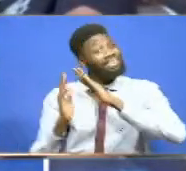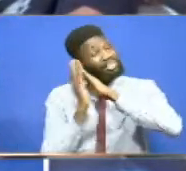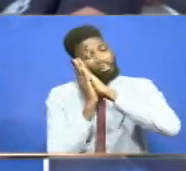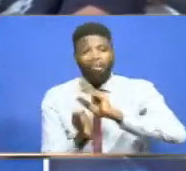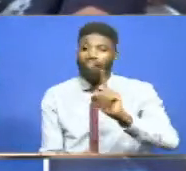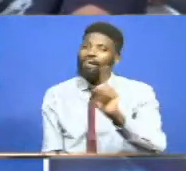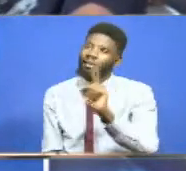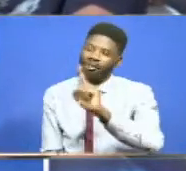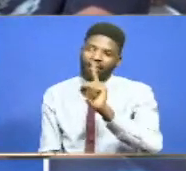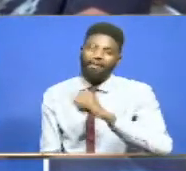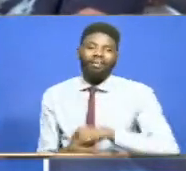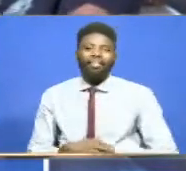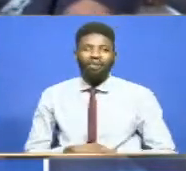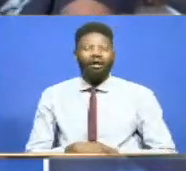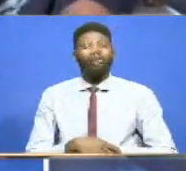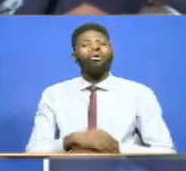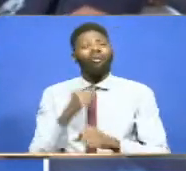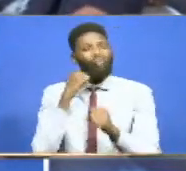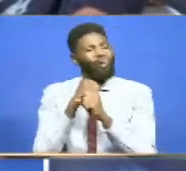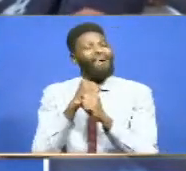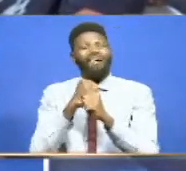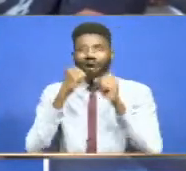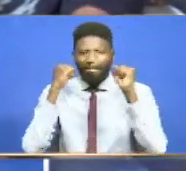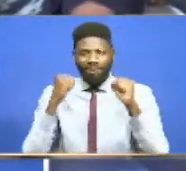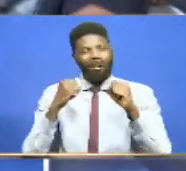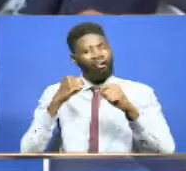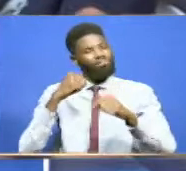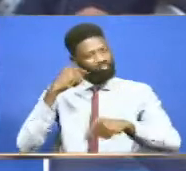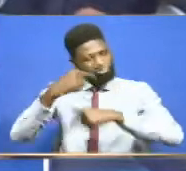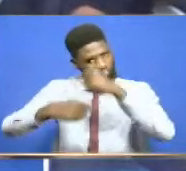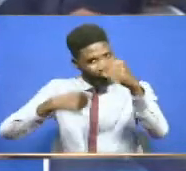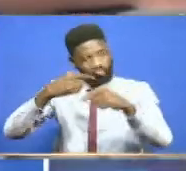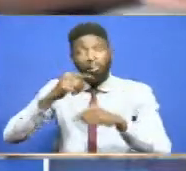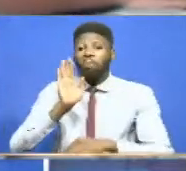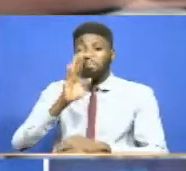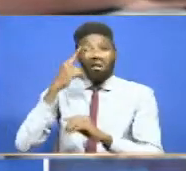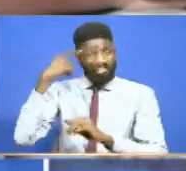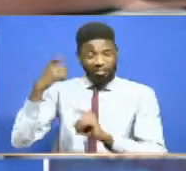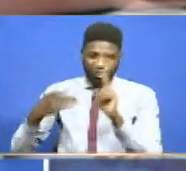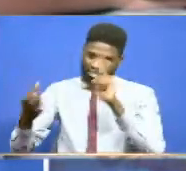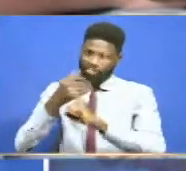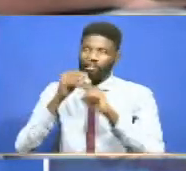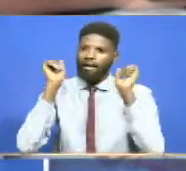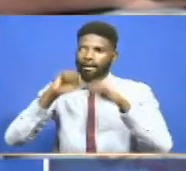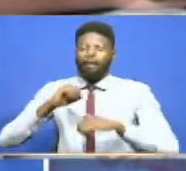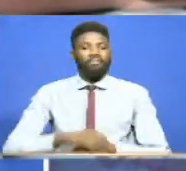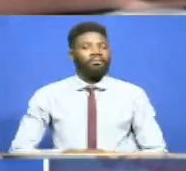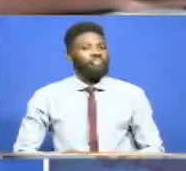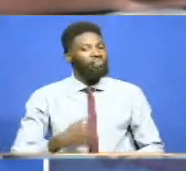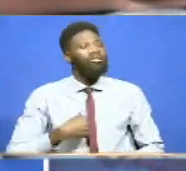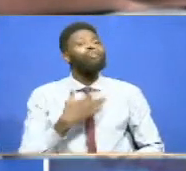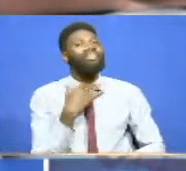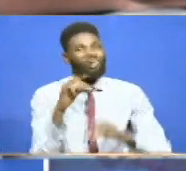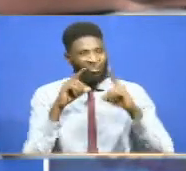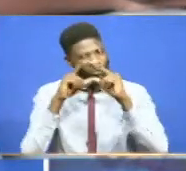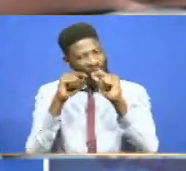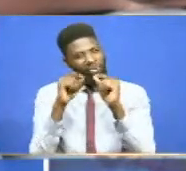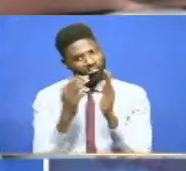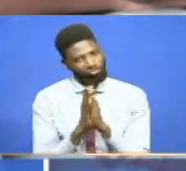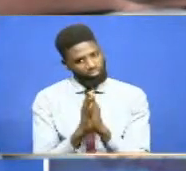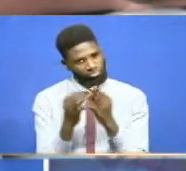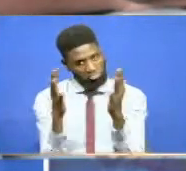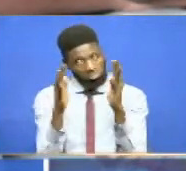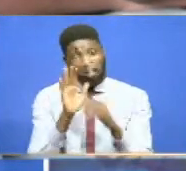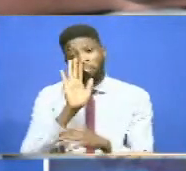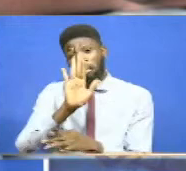usilale. Continue working hard so that you can achieve your dreams. I just wanted to say congratulations on passing